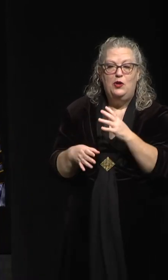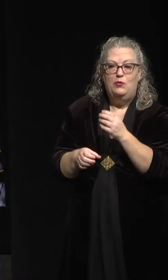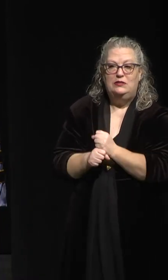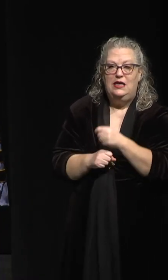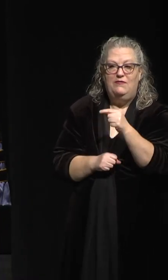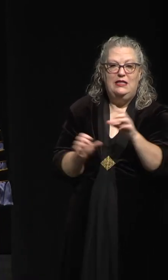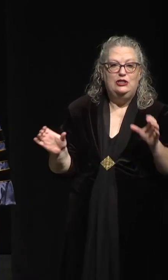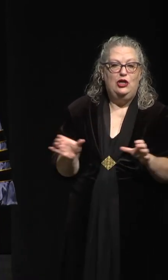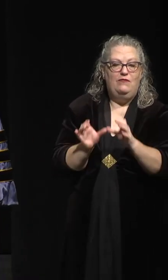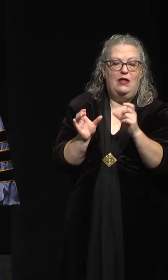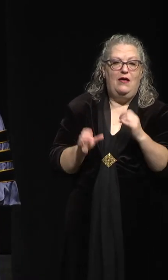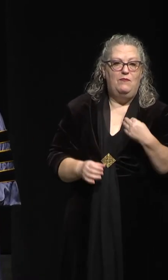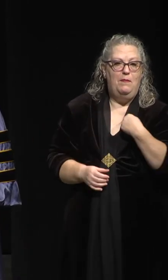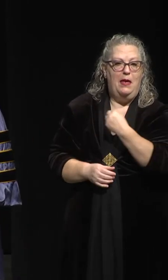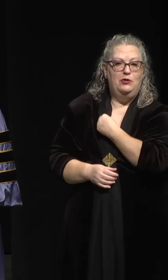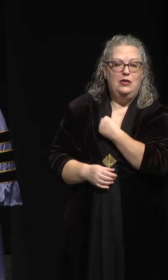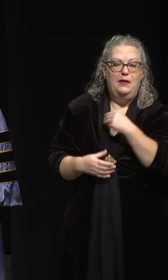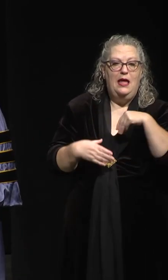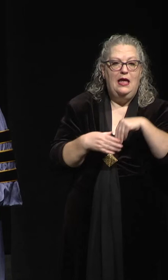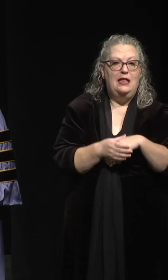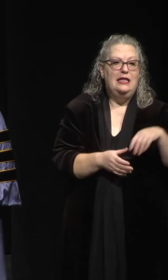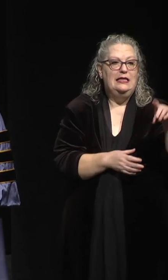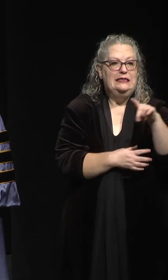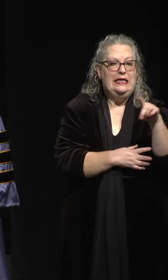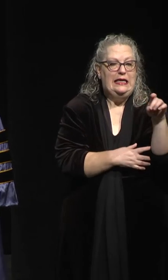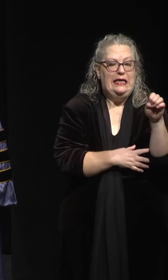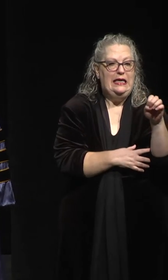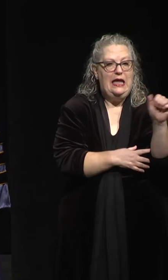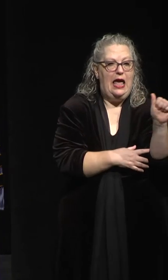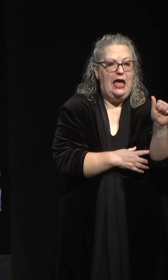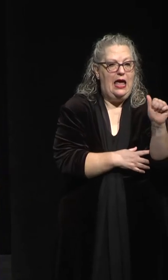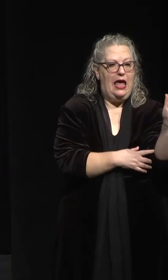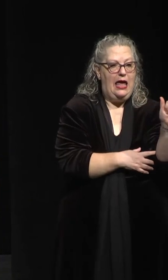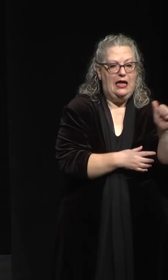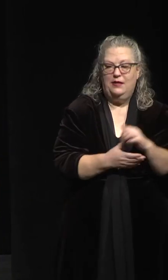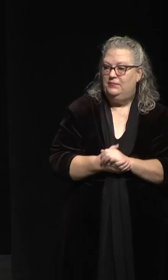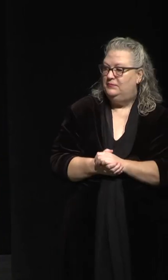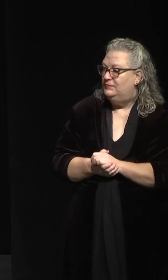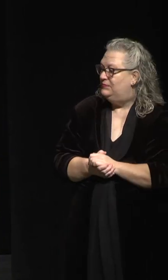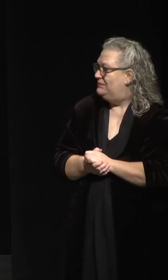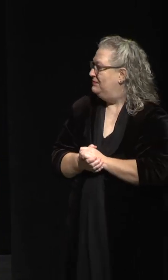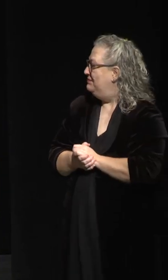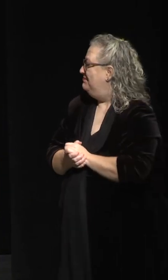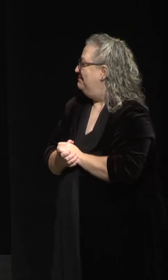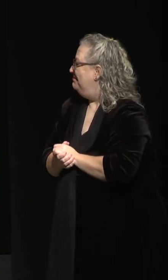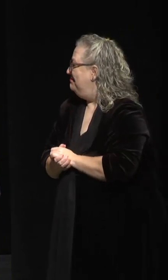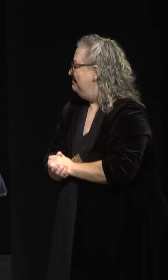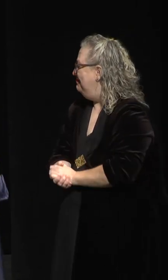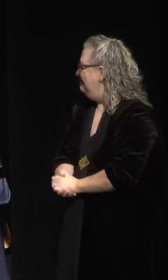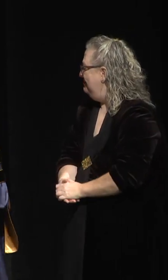receive the Certificate of Membership in the Distinguished Engineering Alumni Academy.